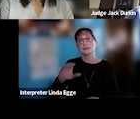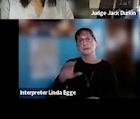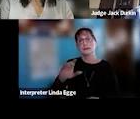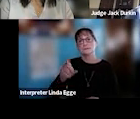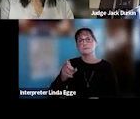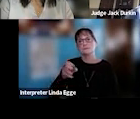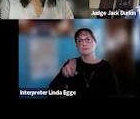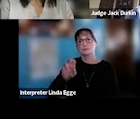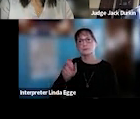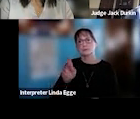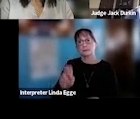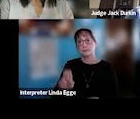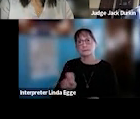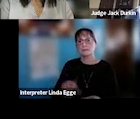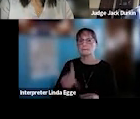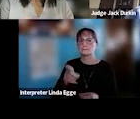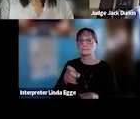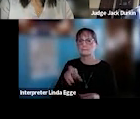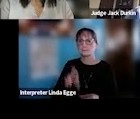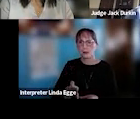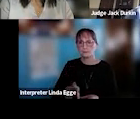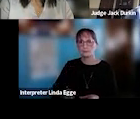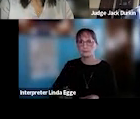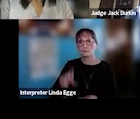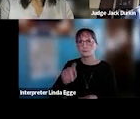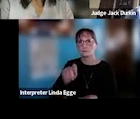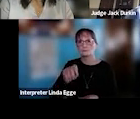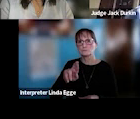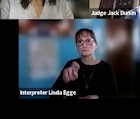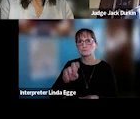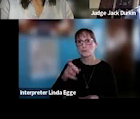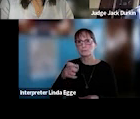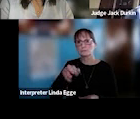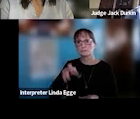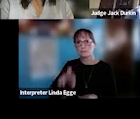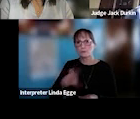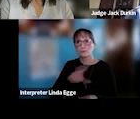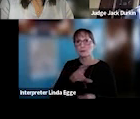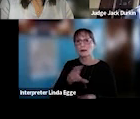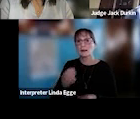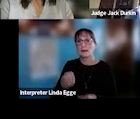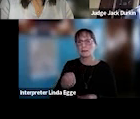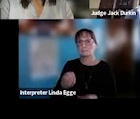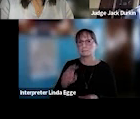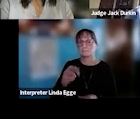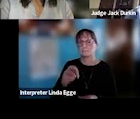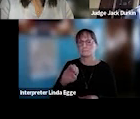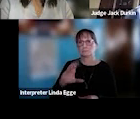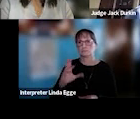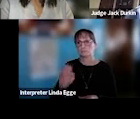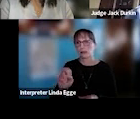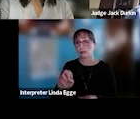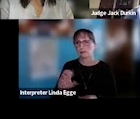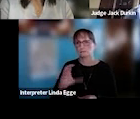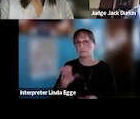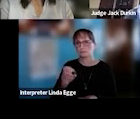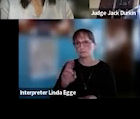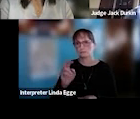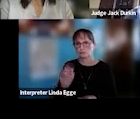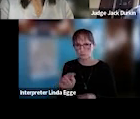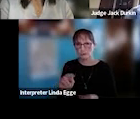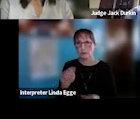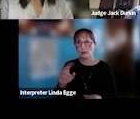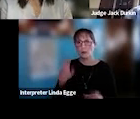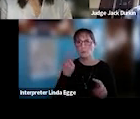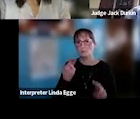and Dr. Traxler for your presentations and information. Look forward to seeing you all at the next Gaines Center webinar.